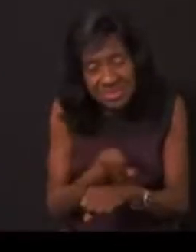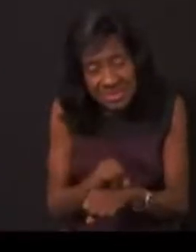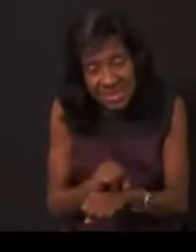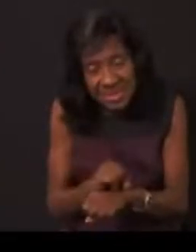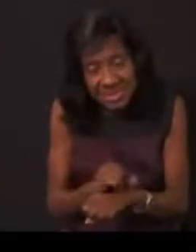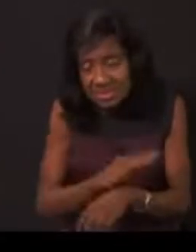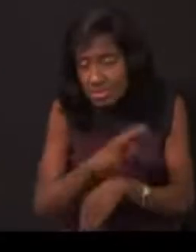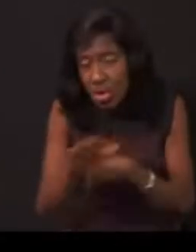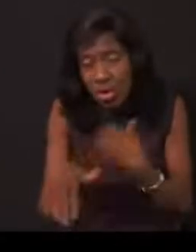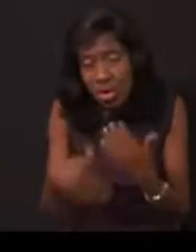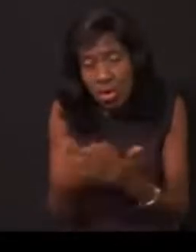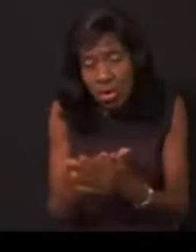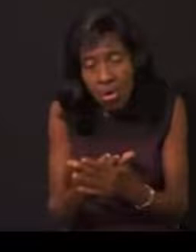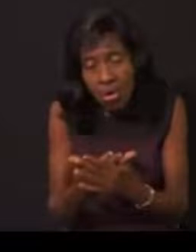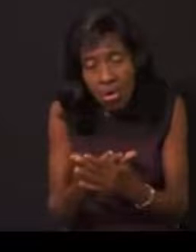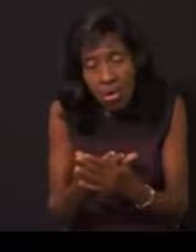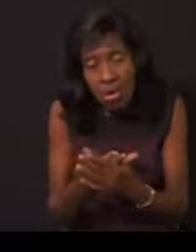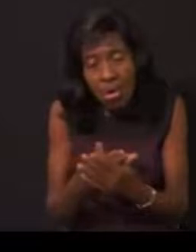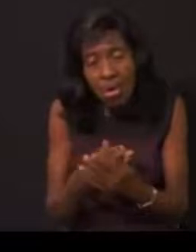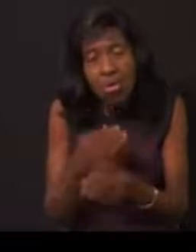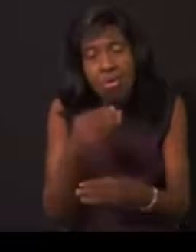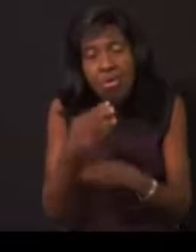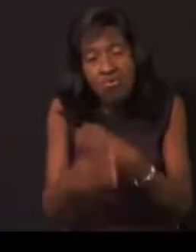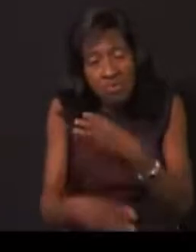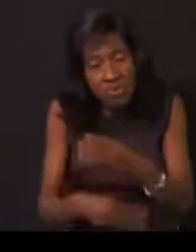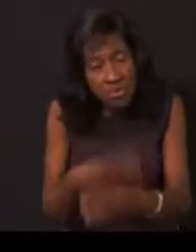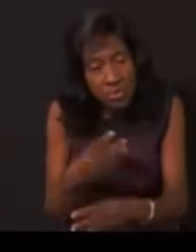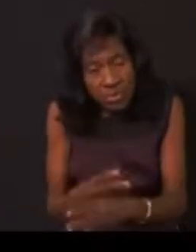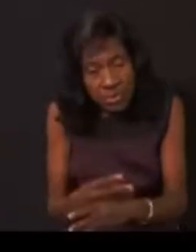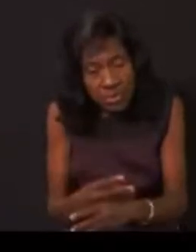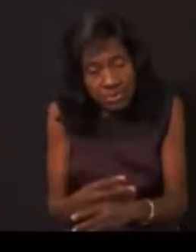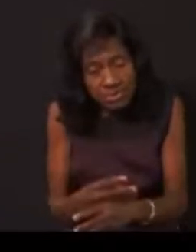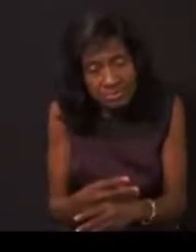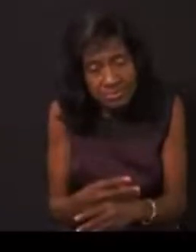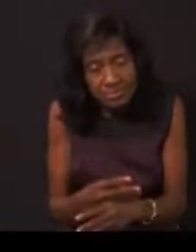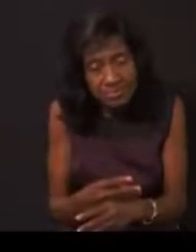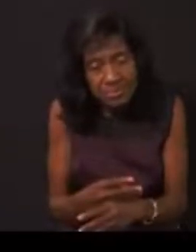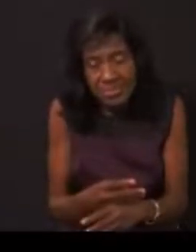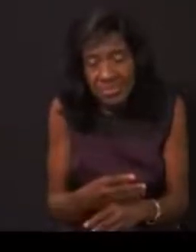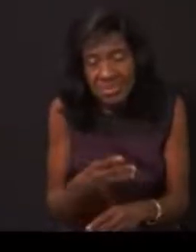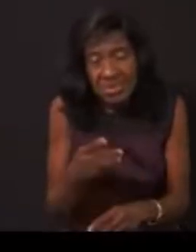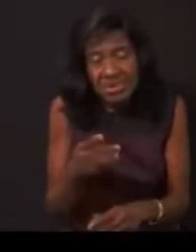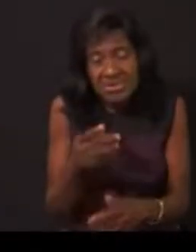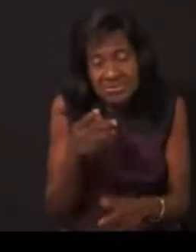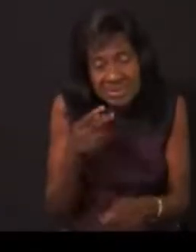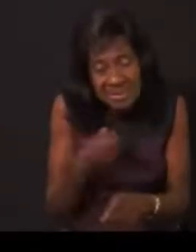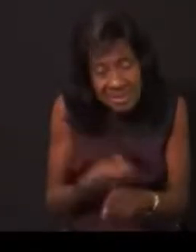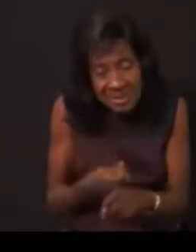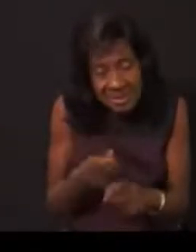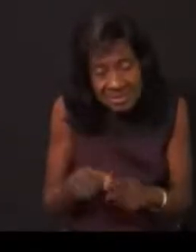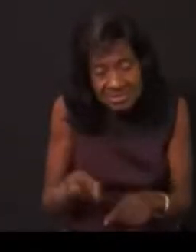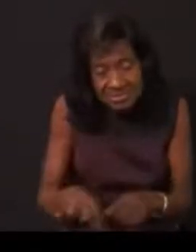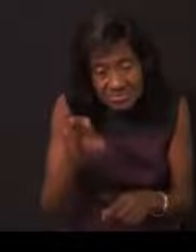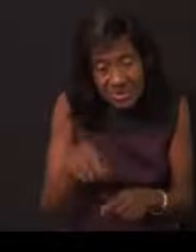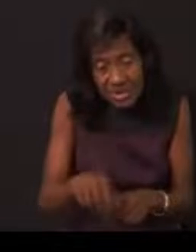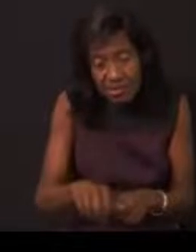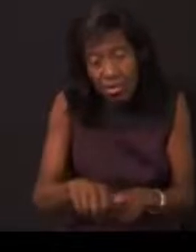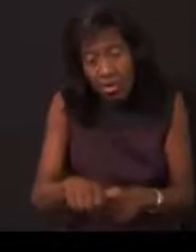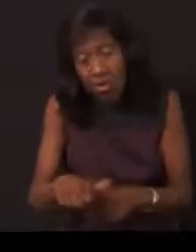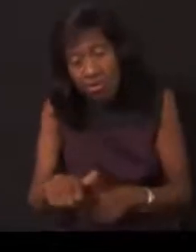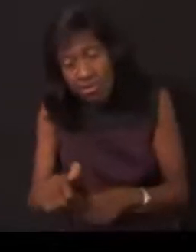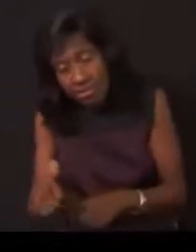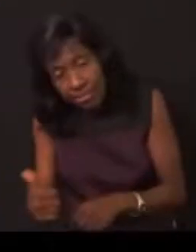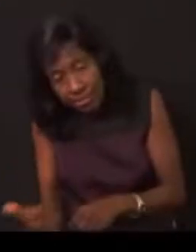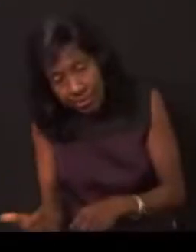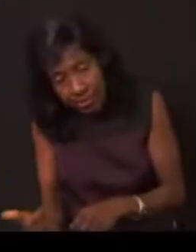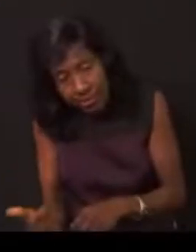and it's hard for suppliers to find alternate sources at lower cost